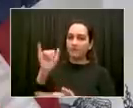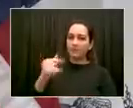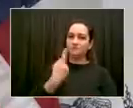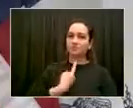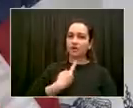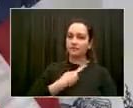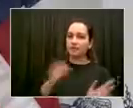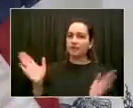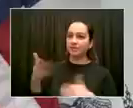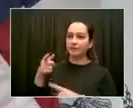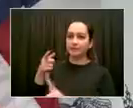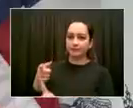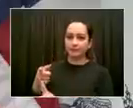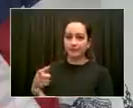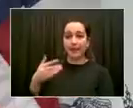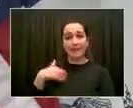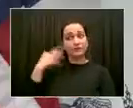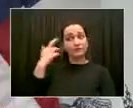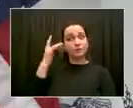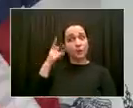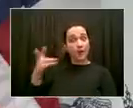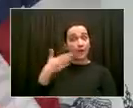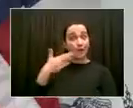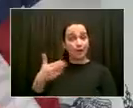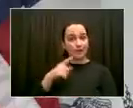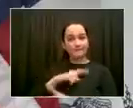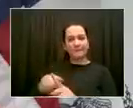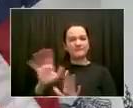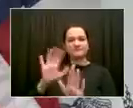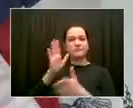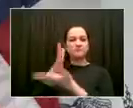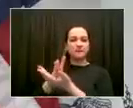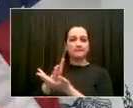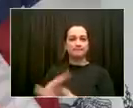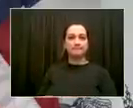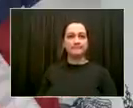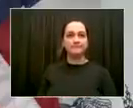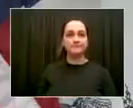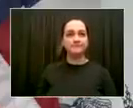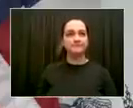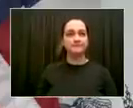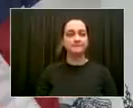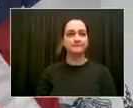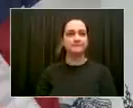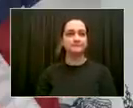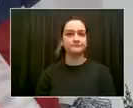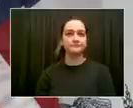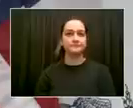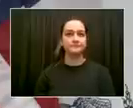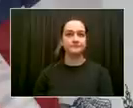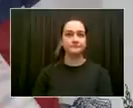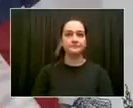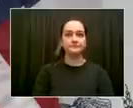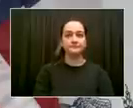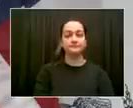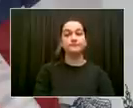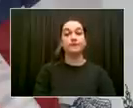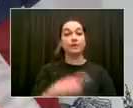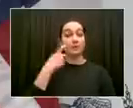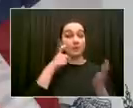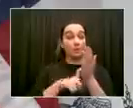has consistently reduced incarceration overall and proven that we could be safe with less and less